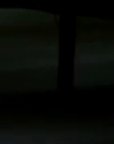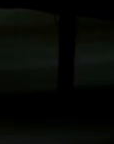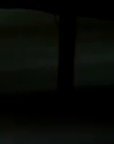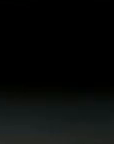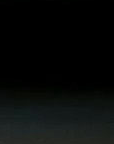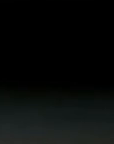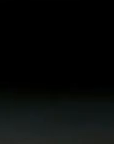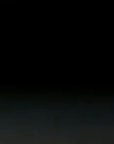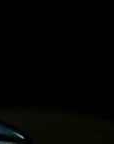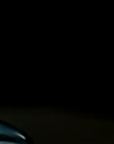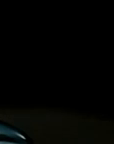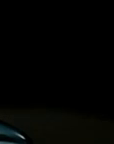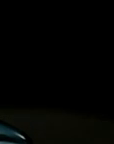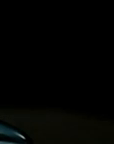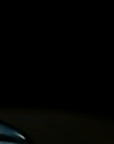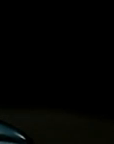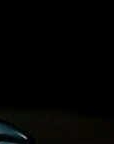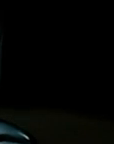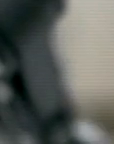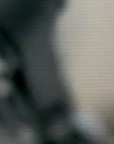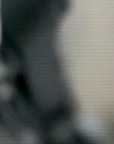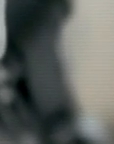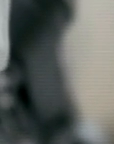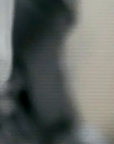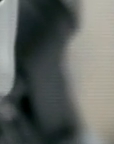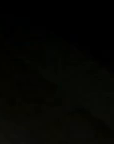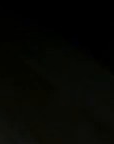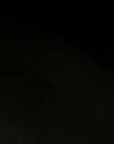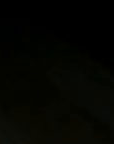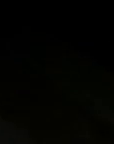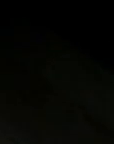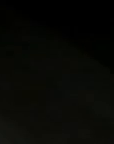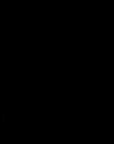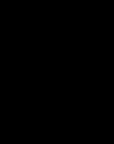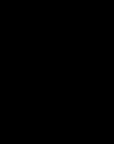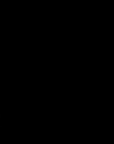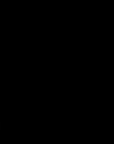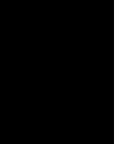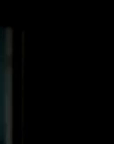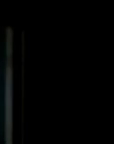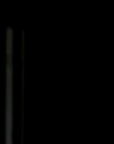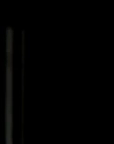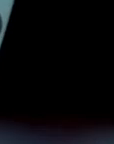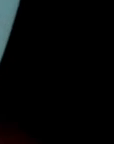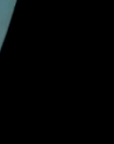Just because I'm presuming that I could be kinda human if I only had a